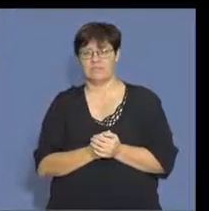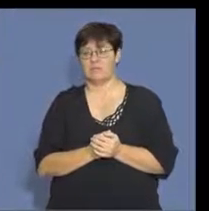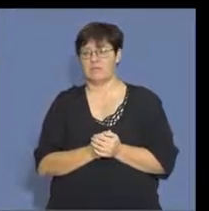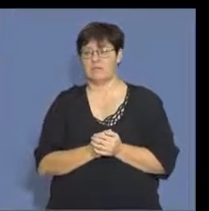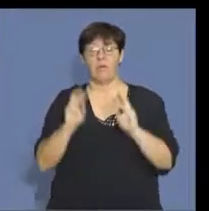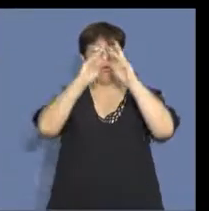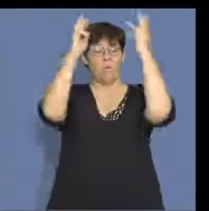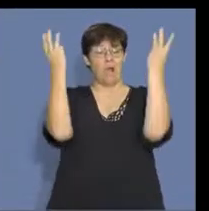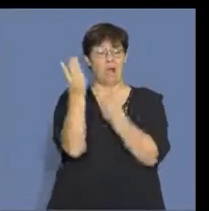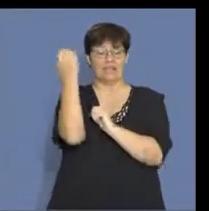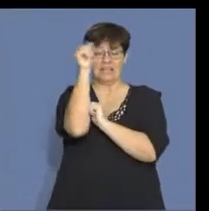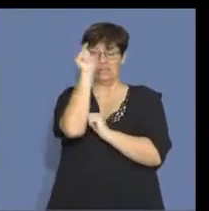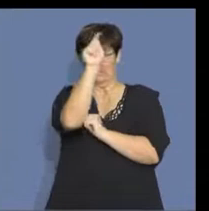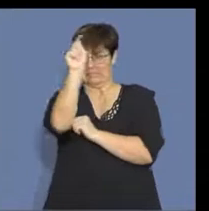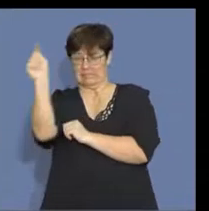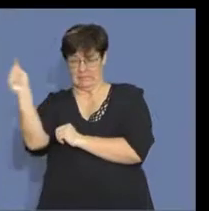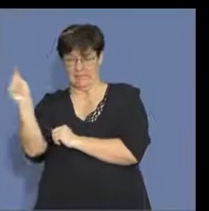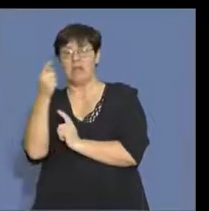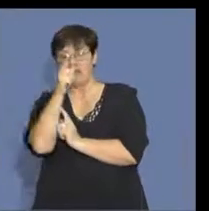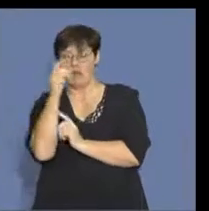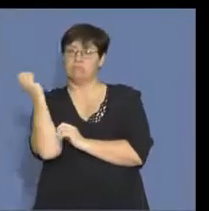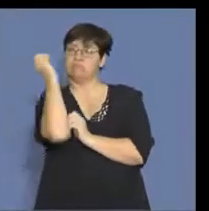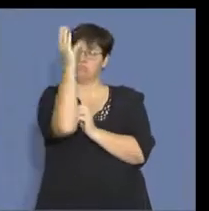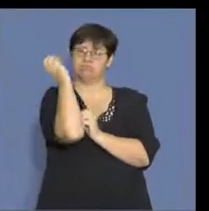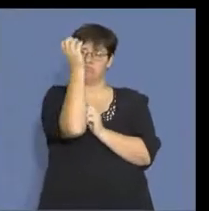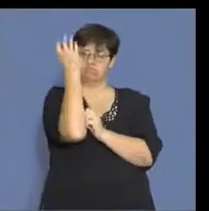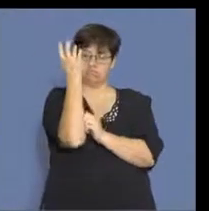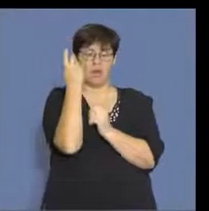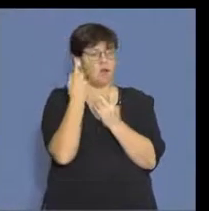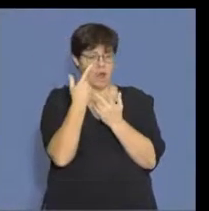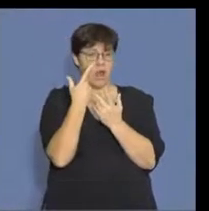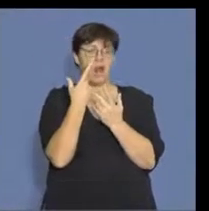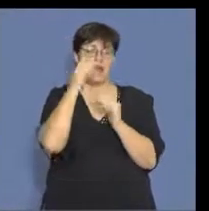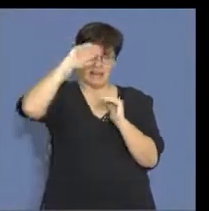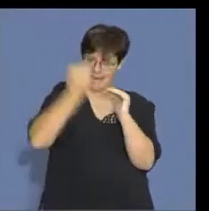worldwide industry countries need to reduce the release of greenhouse gases. And if we,